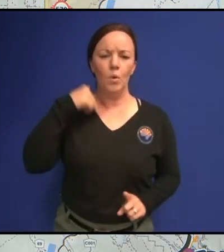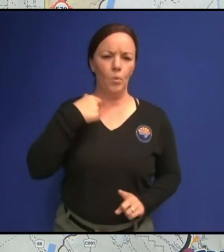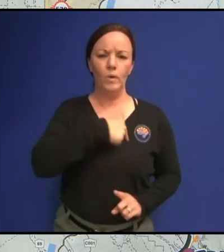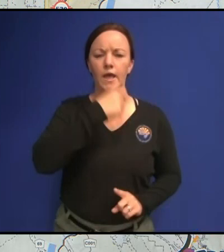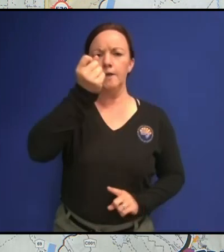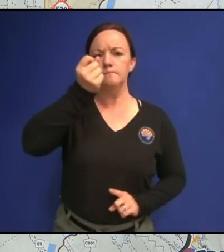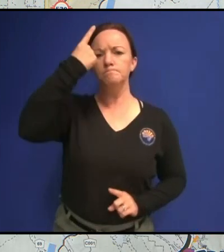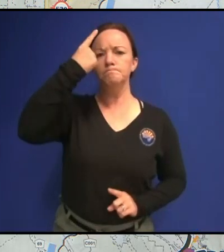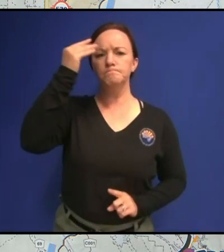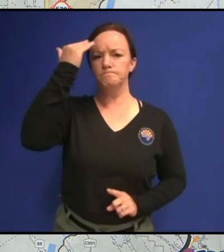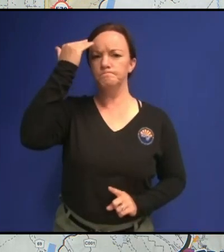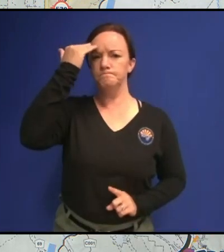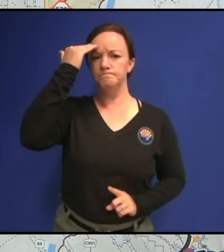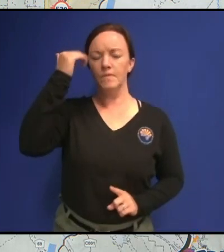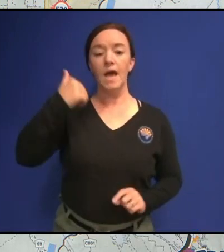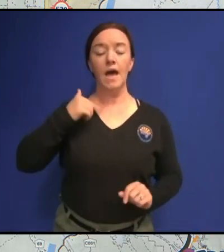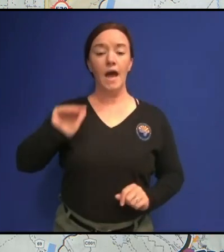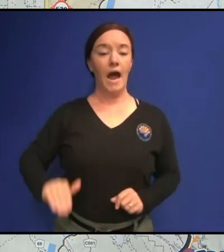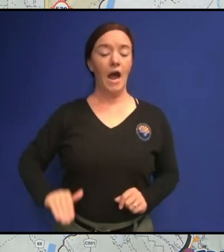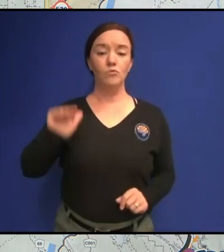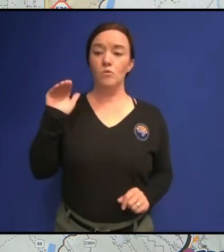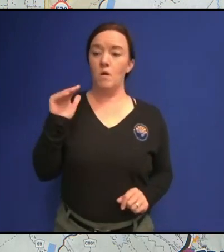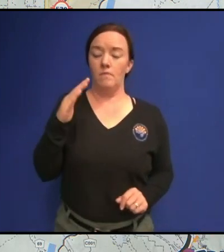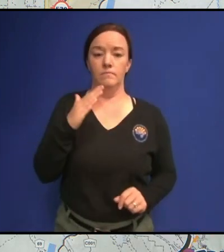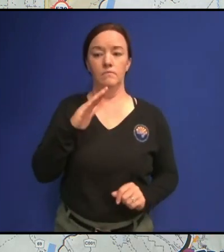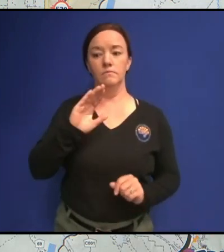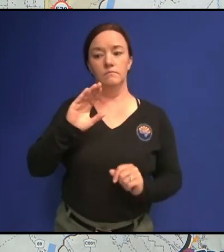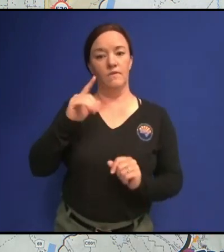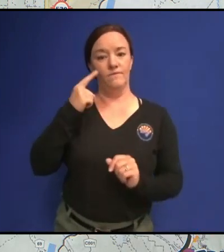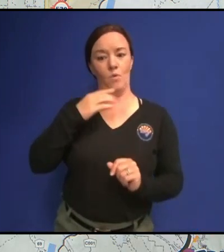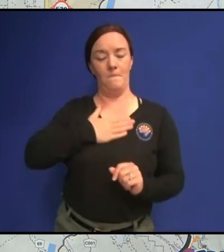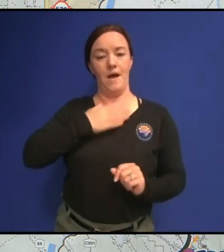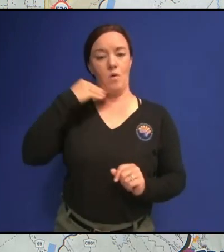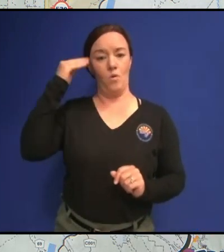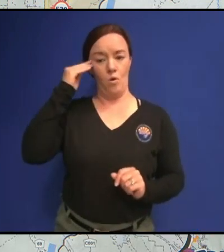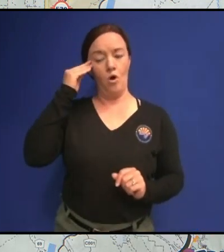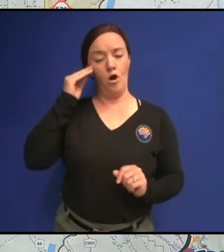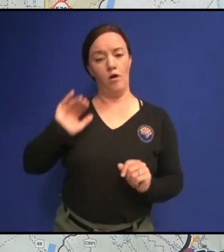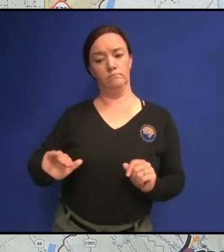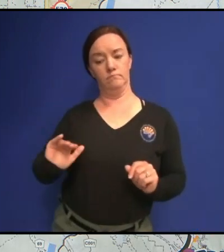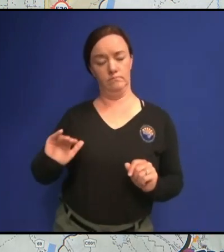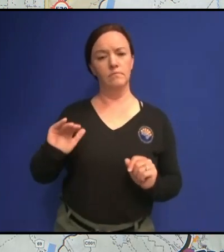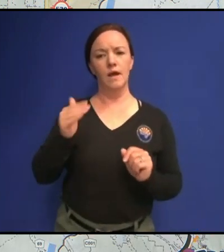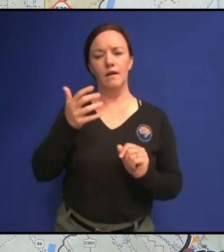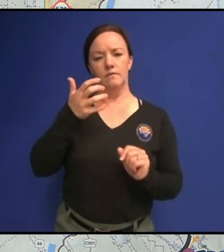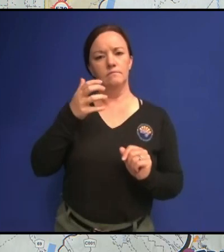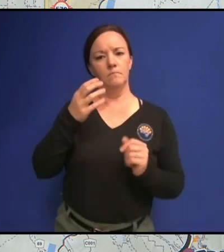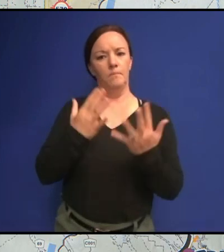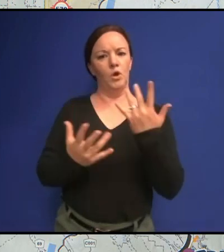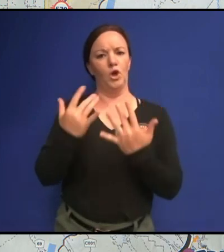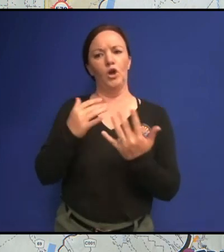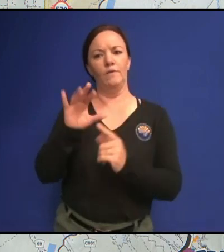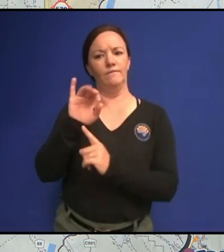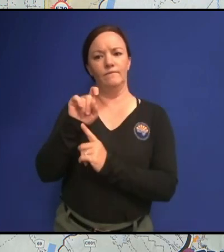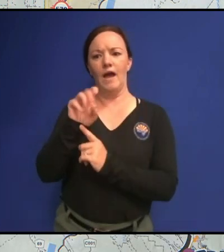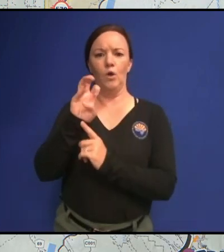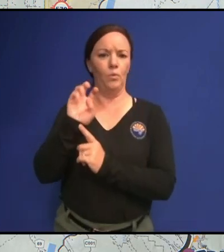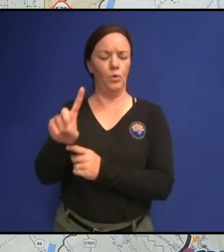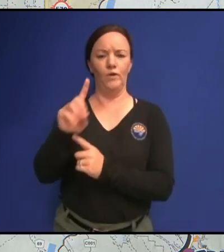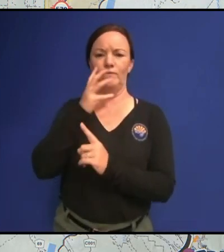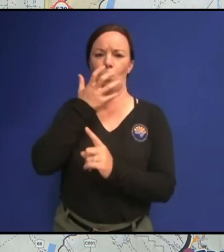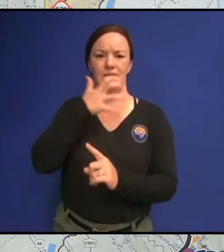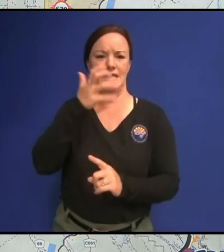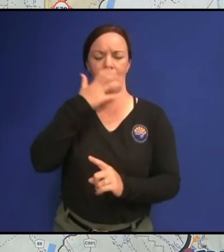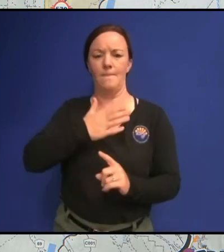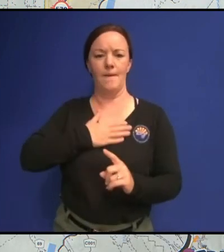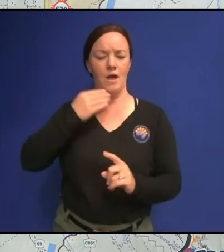grew up burning firewood is the only way to heat our house. I still burn 10 cords of wood a day and try not ever to turn the heater